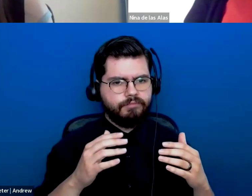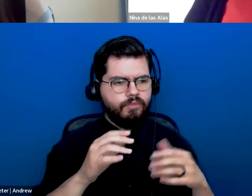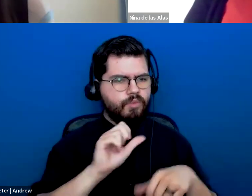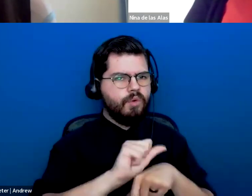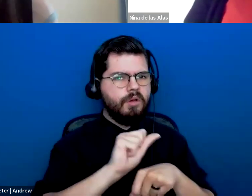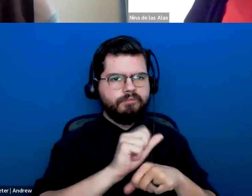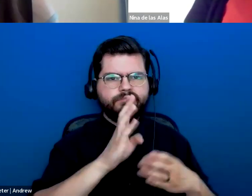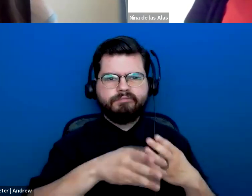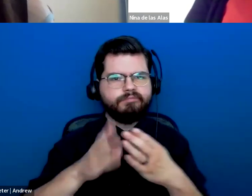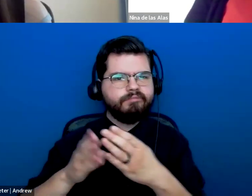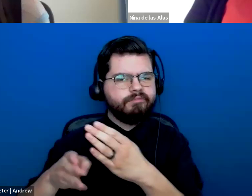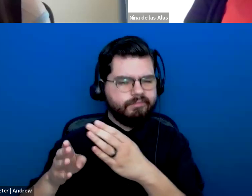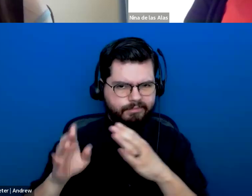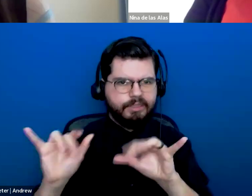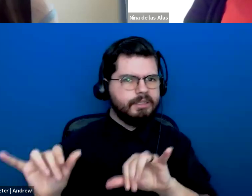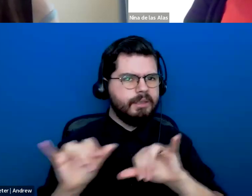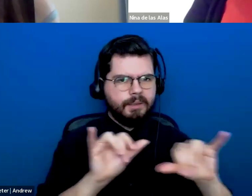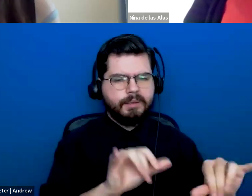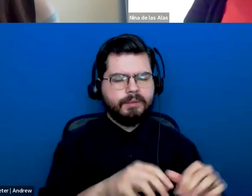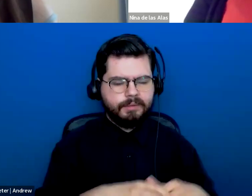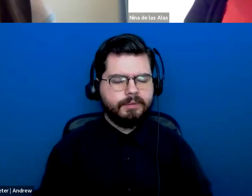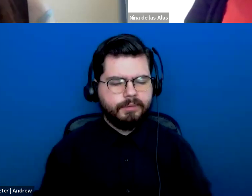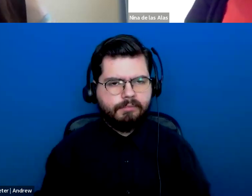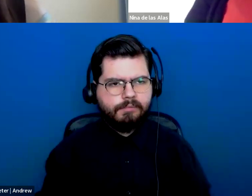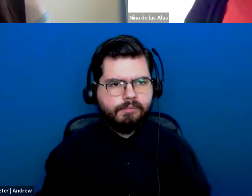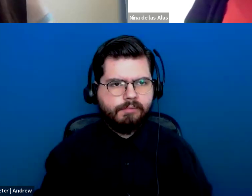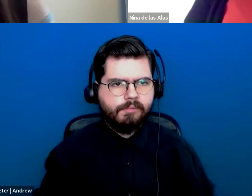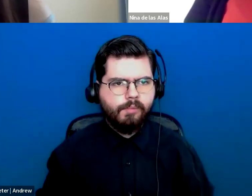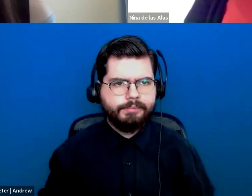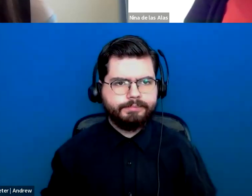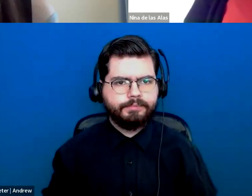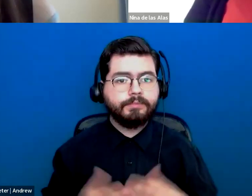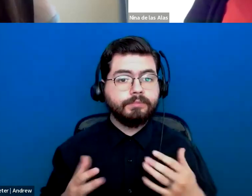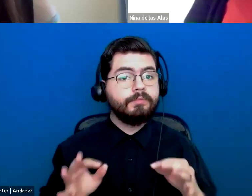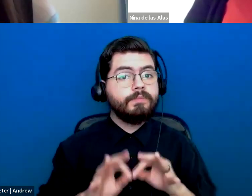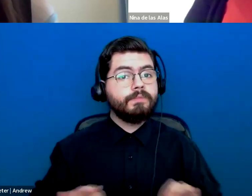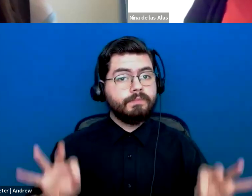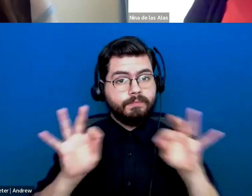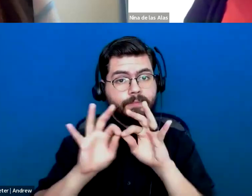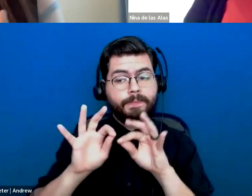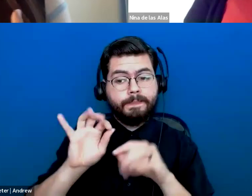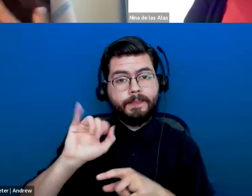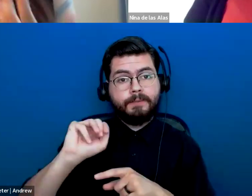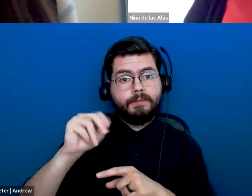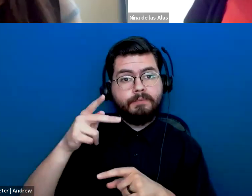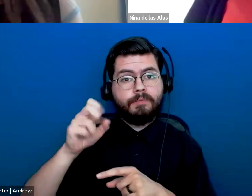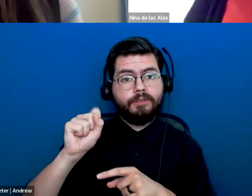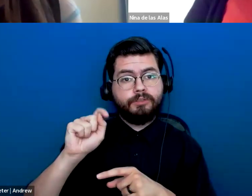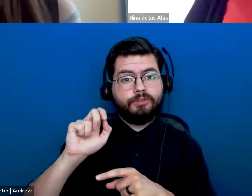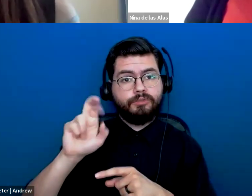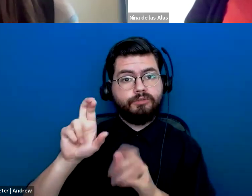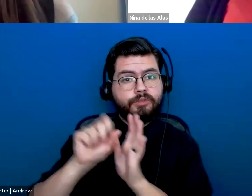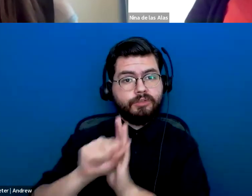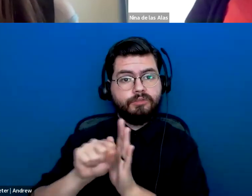the imposter phenomenon among the students with disabilities on campus. But based on my